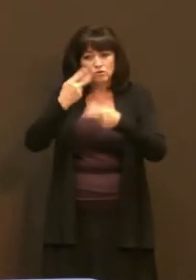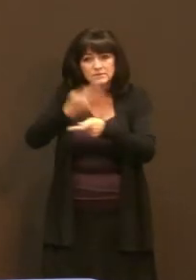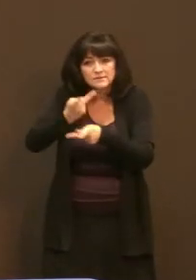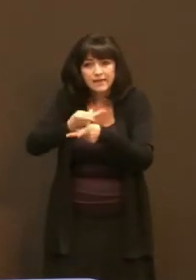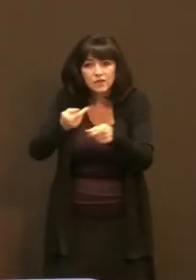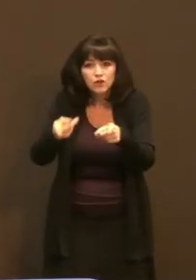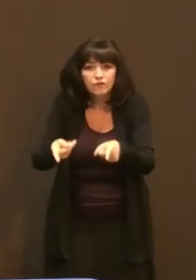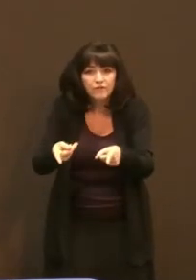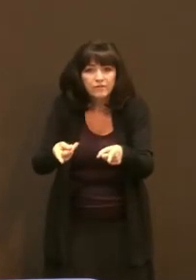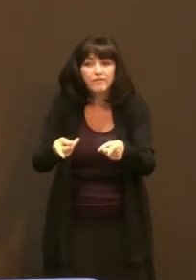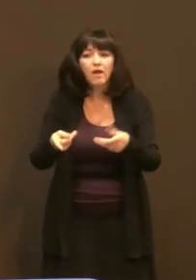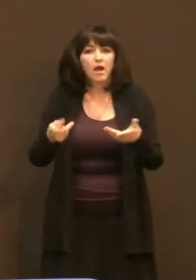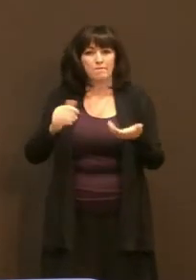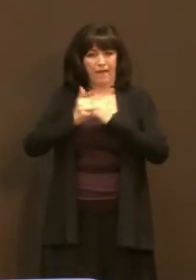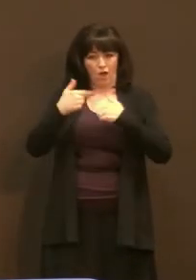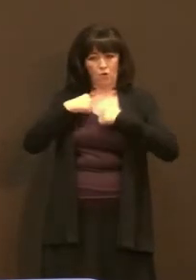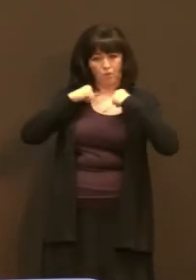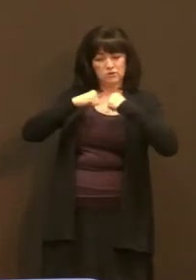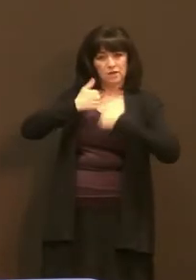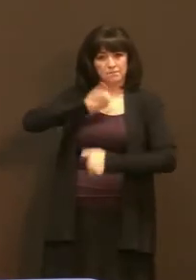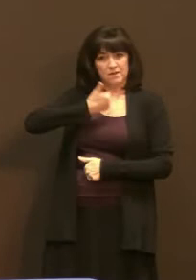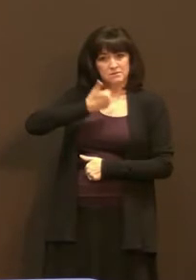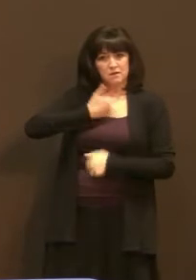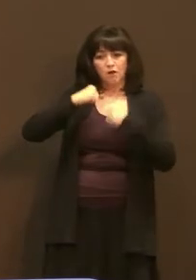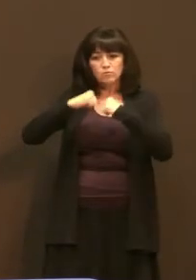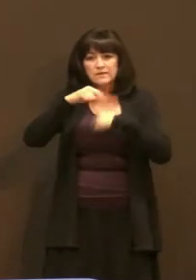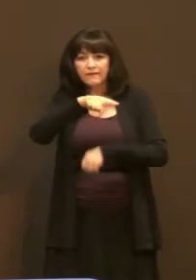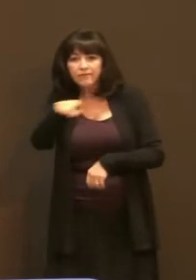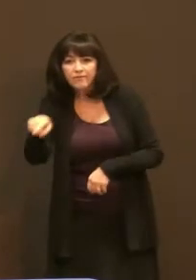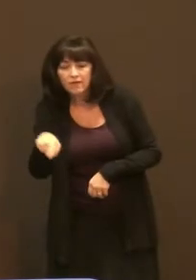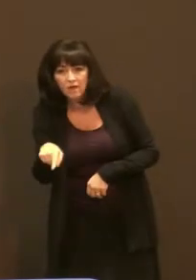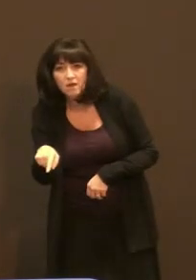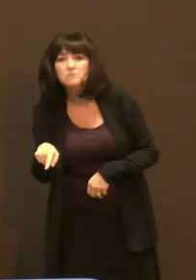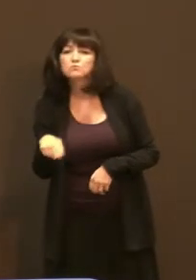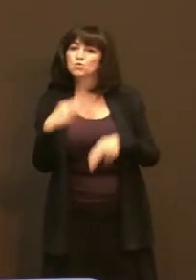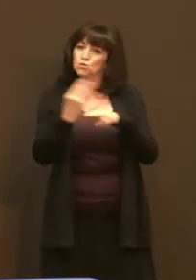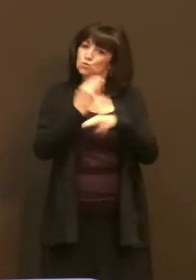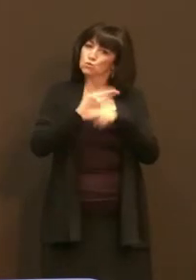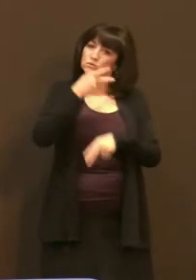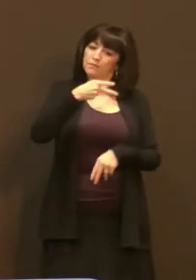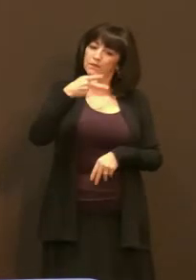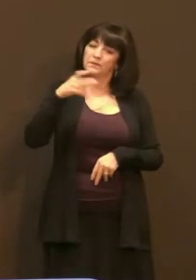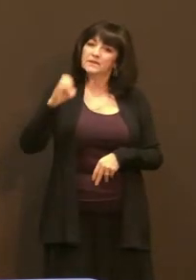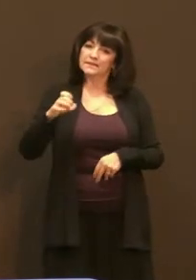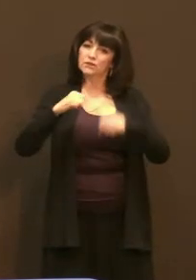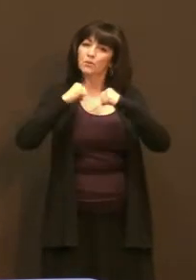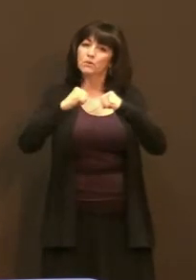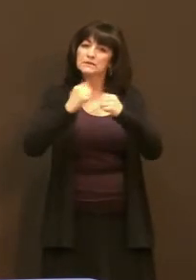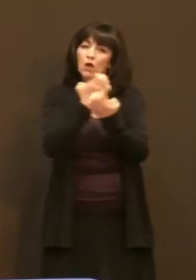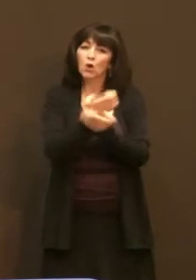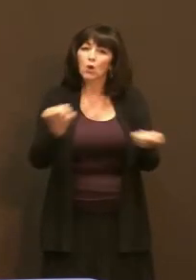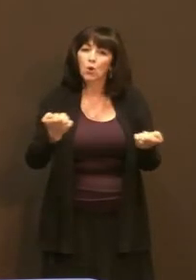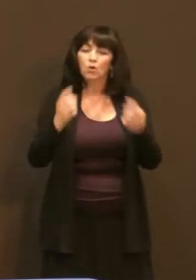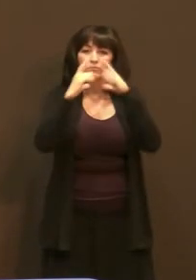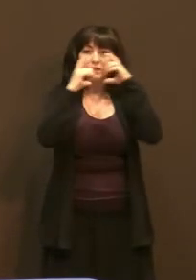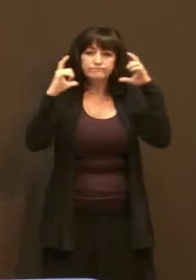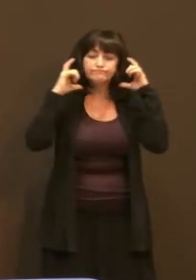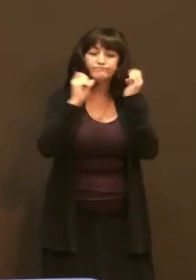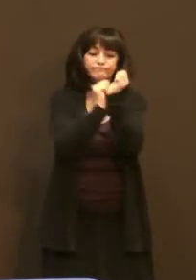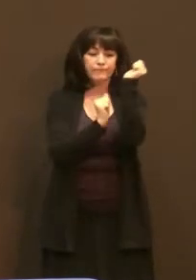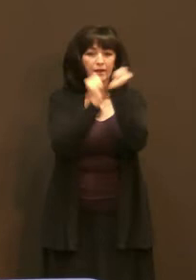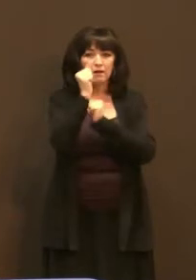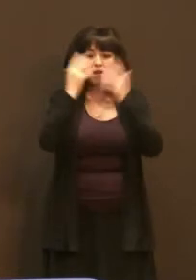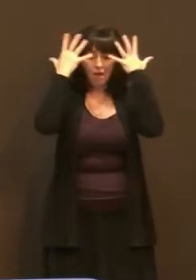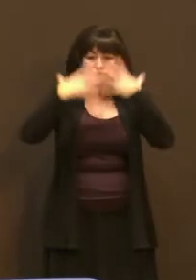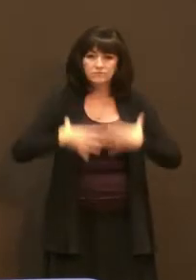importantly, personal protective equipment. So all nursing staff, facility, and home health staff